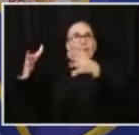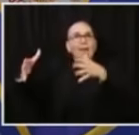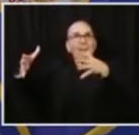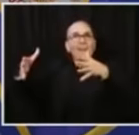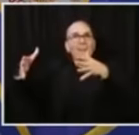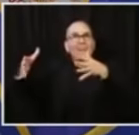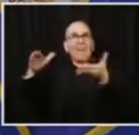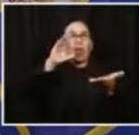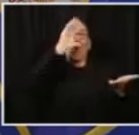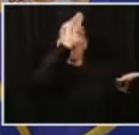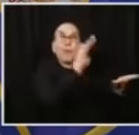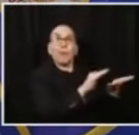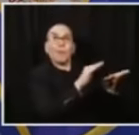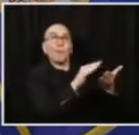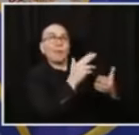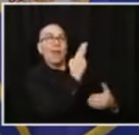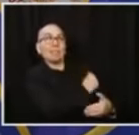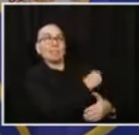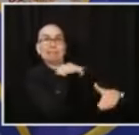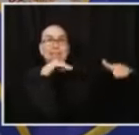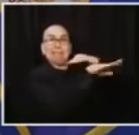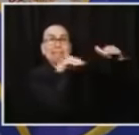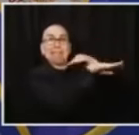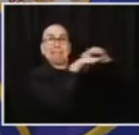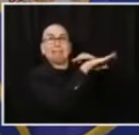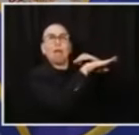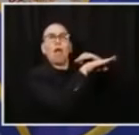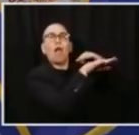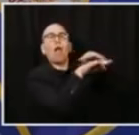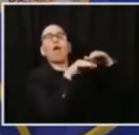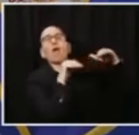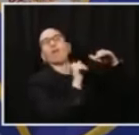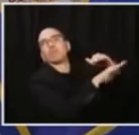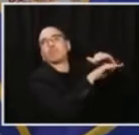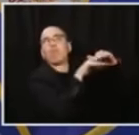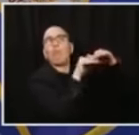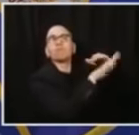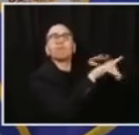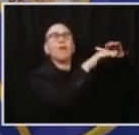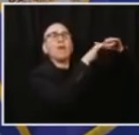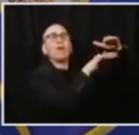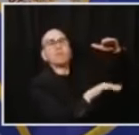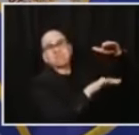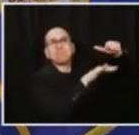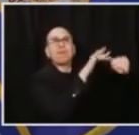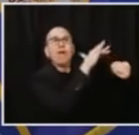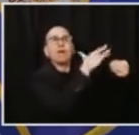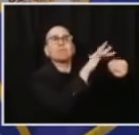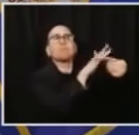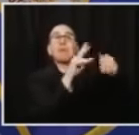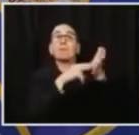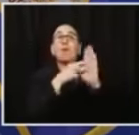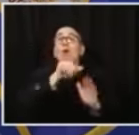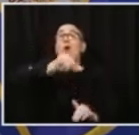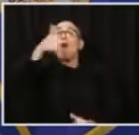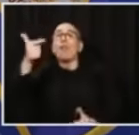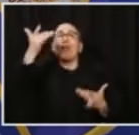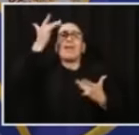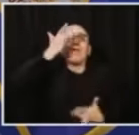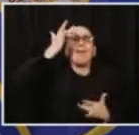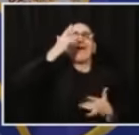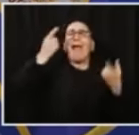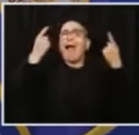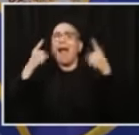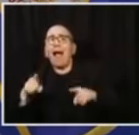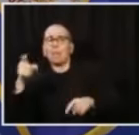utilization, so there remains room and staff for other medical conditions to also receive their care. You've heard it over and over again.